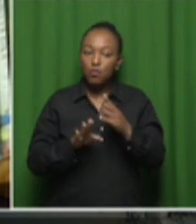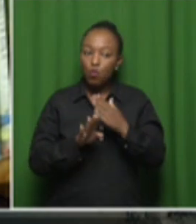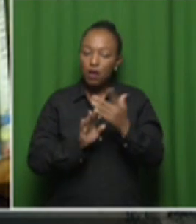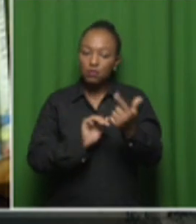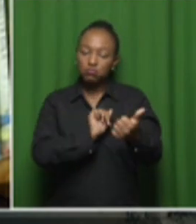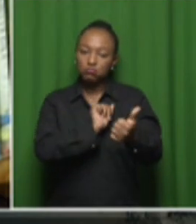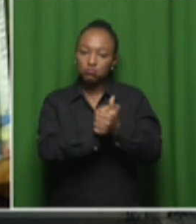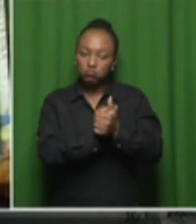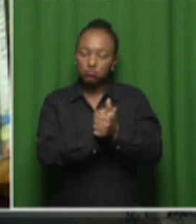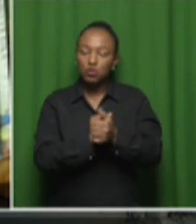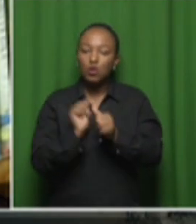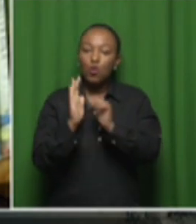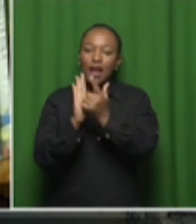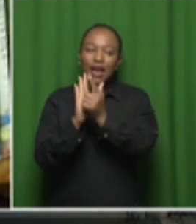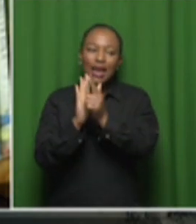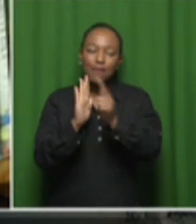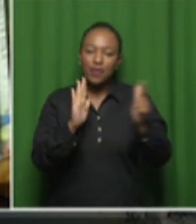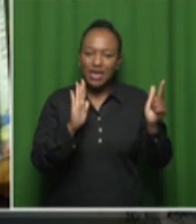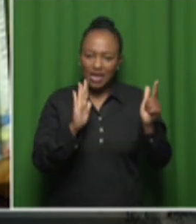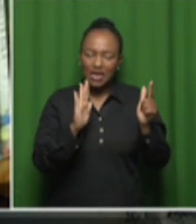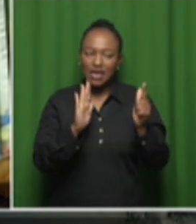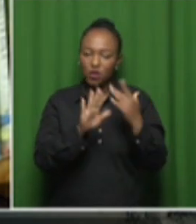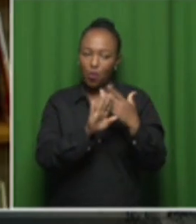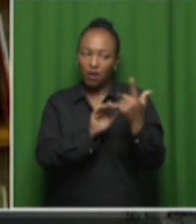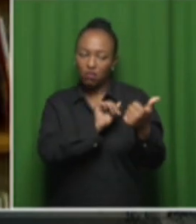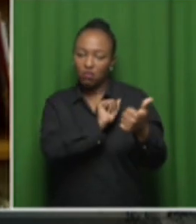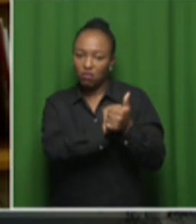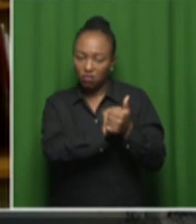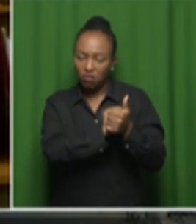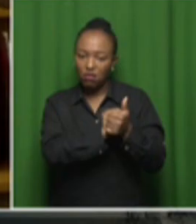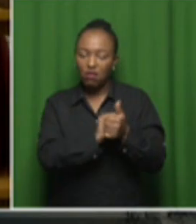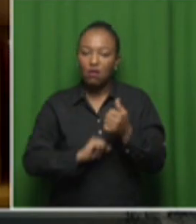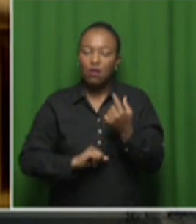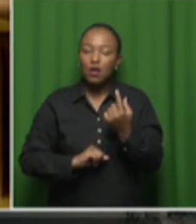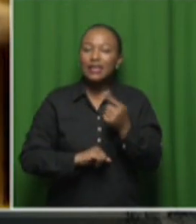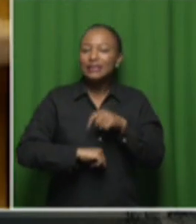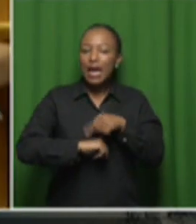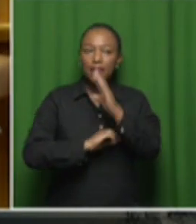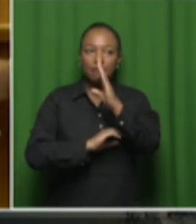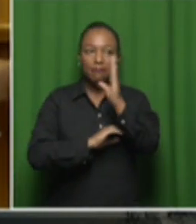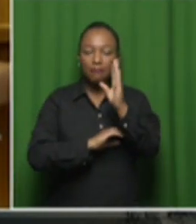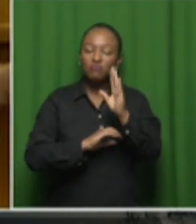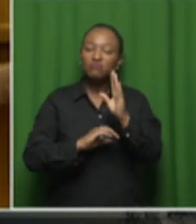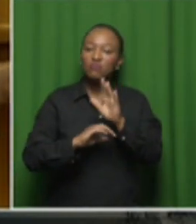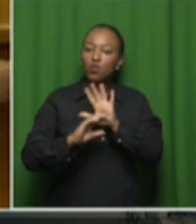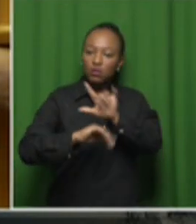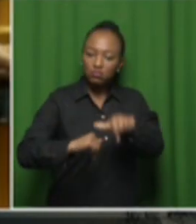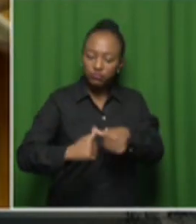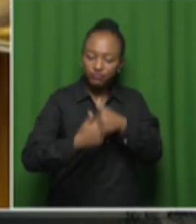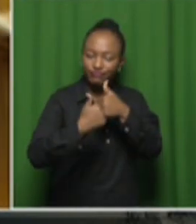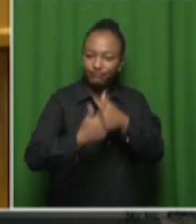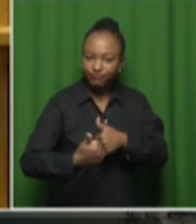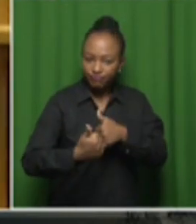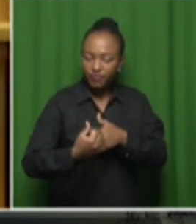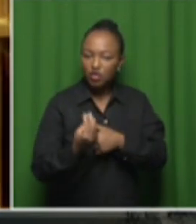sure that taking time away, 10 minutes within a day, is sitting down with a child, of reading,